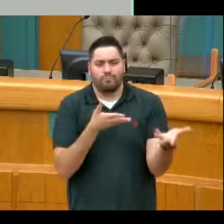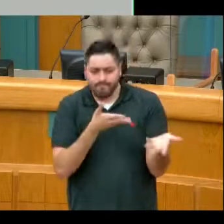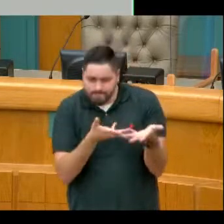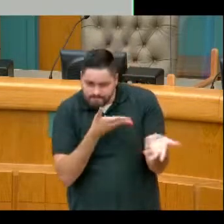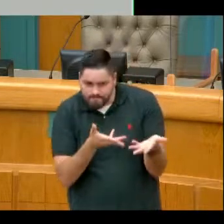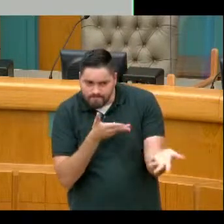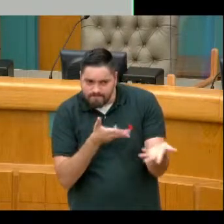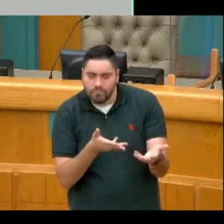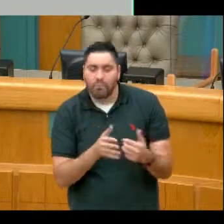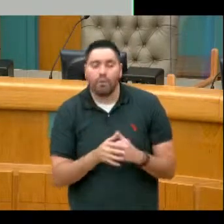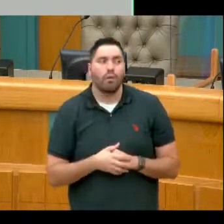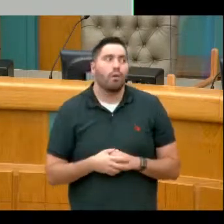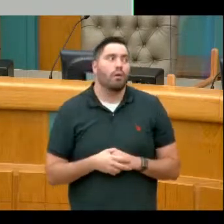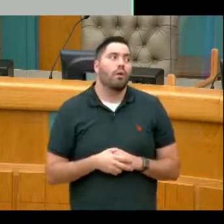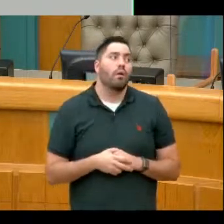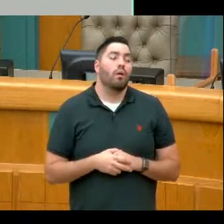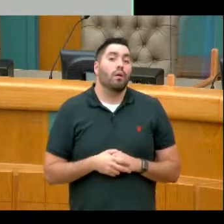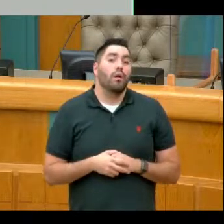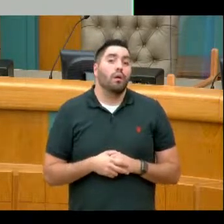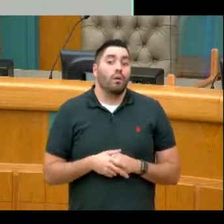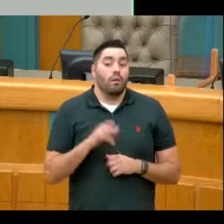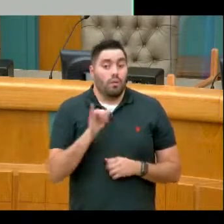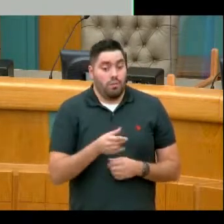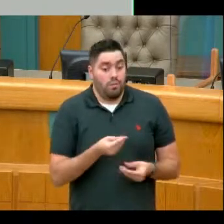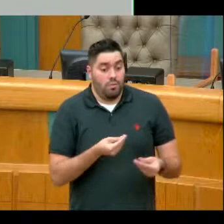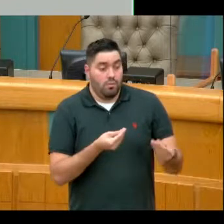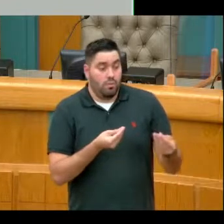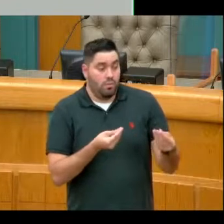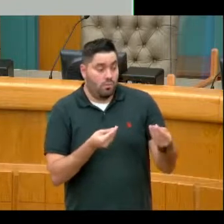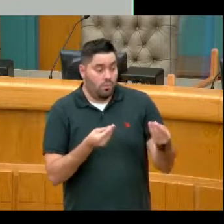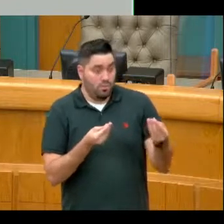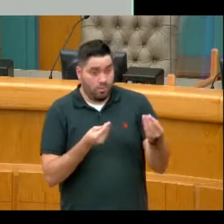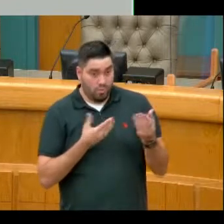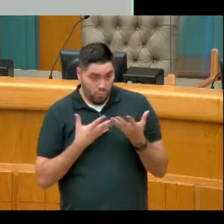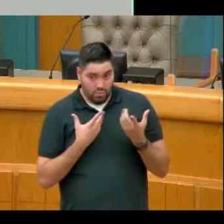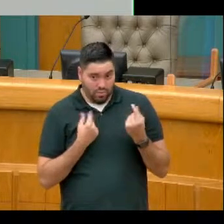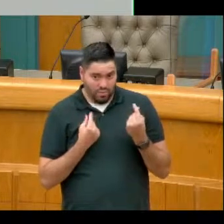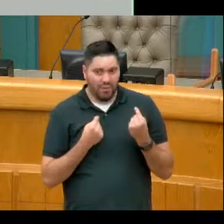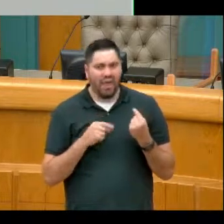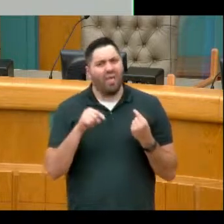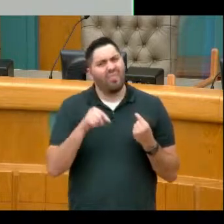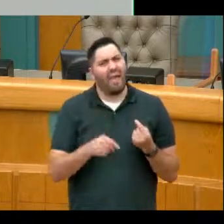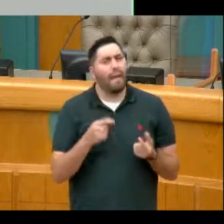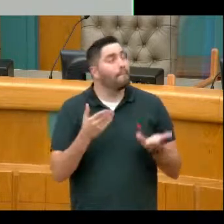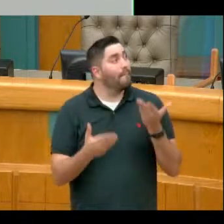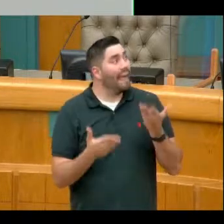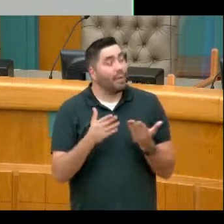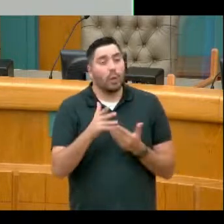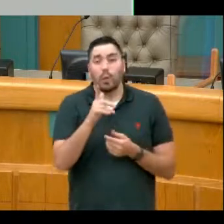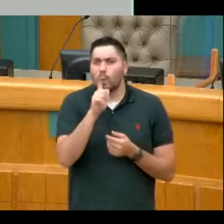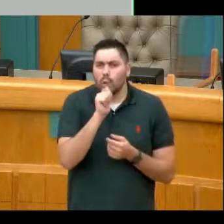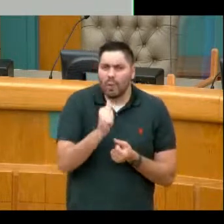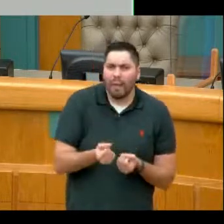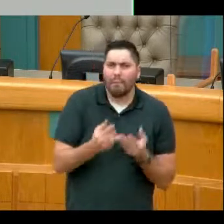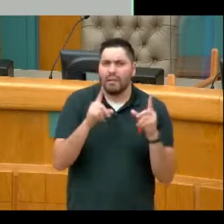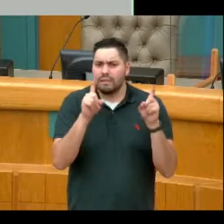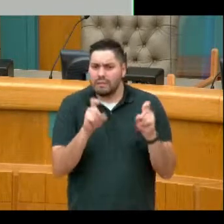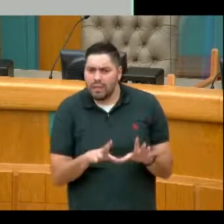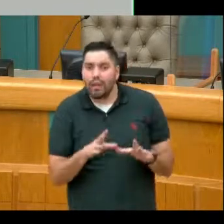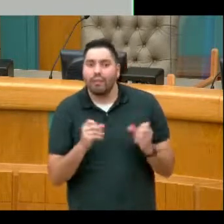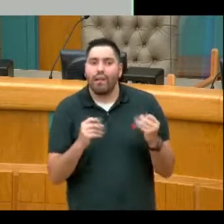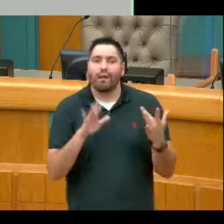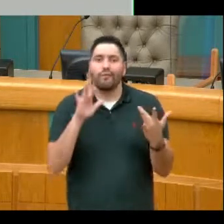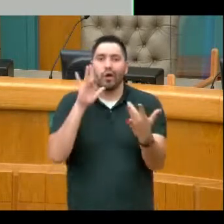Getting into our percent positive tests, there is a development this week where for the public health department, their